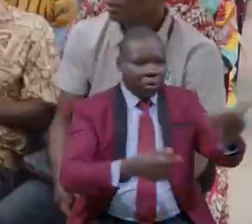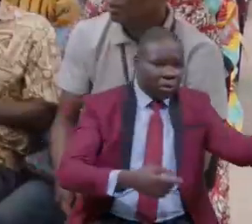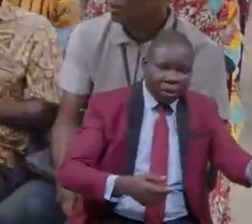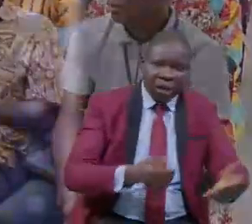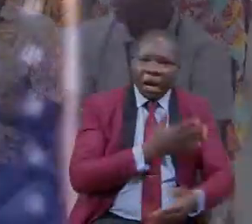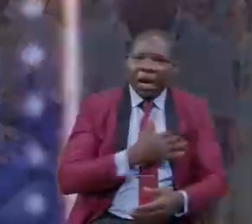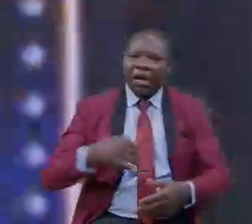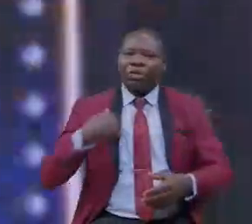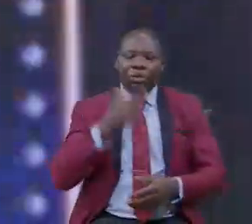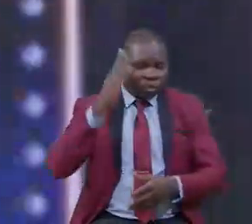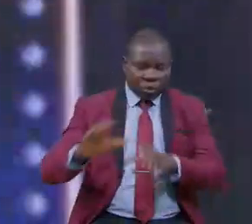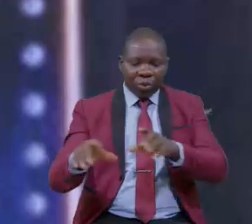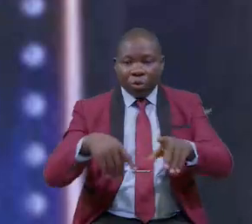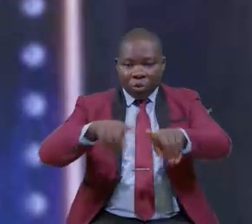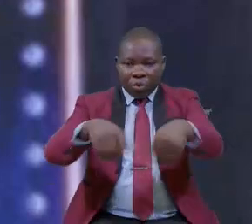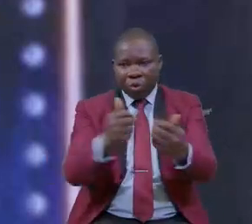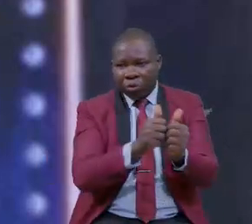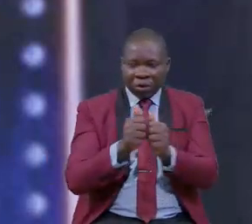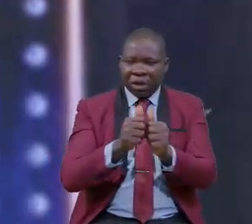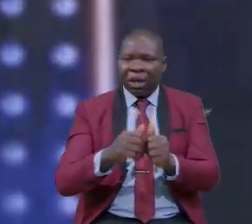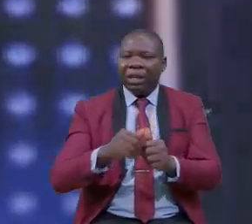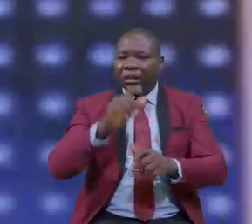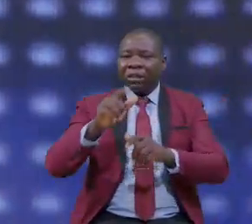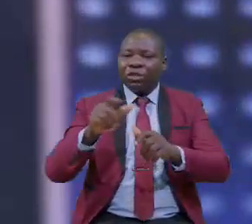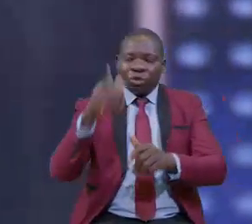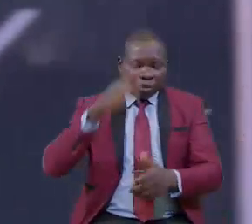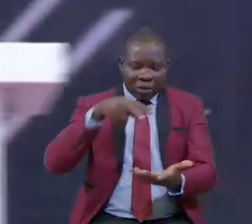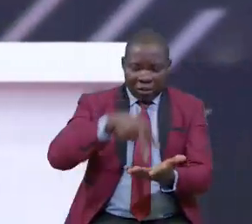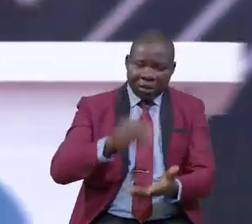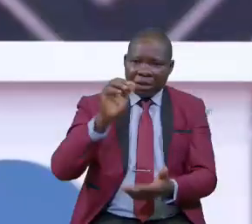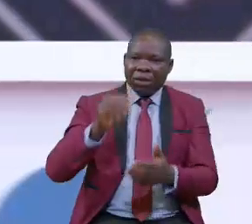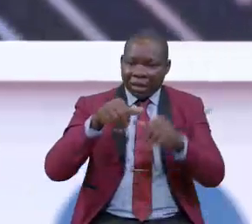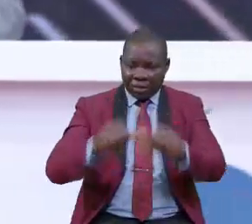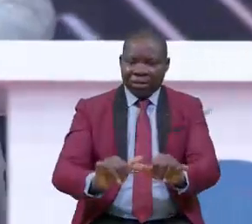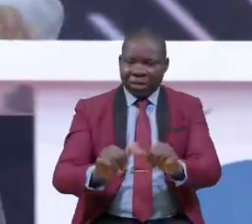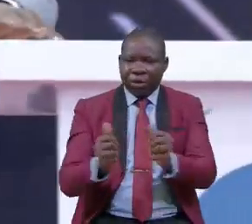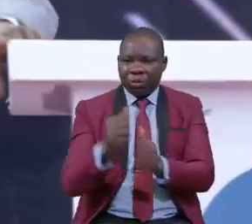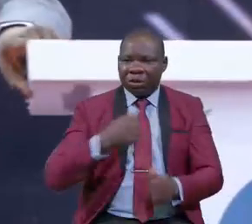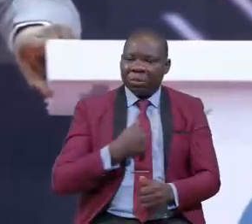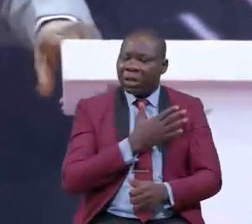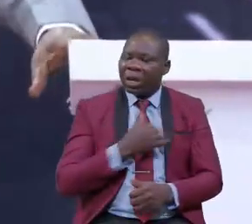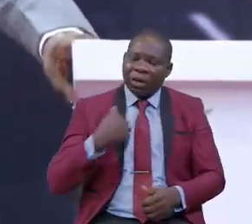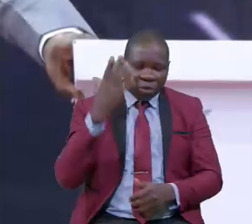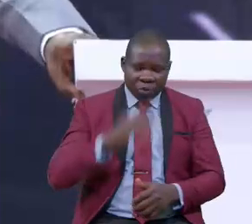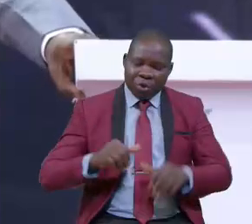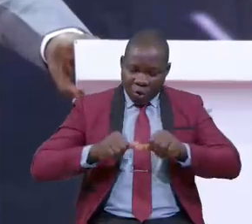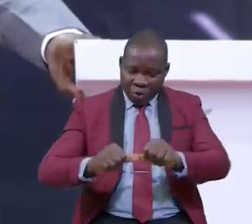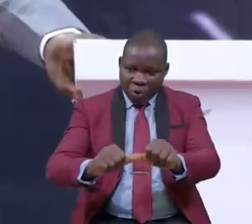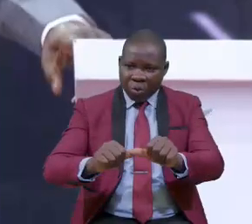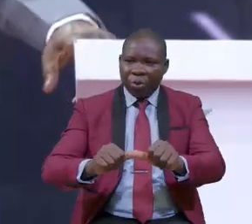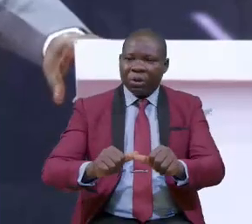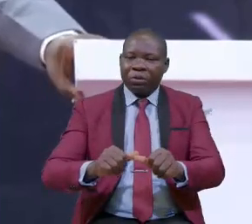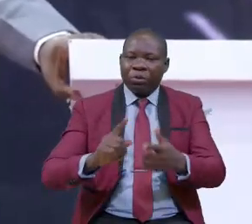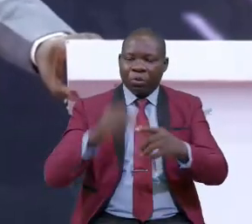And then we now continue to preach the word to them. If 120 at that time could